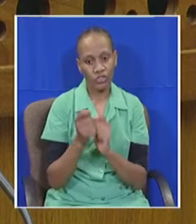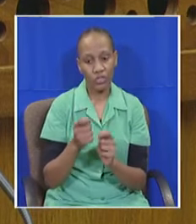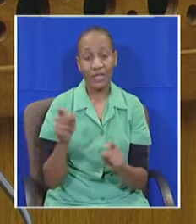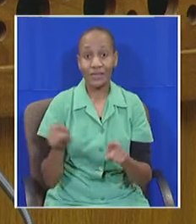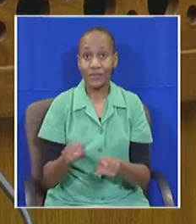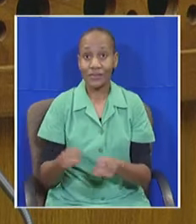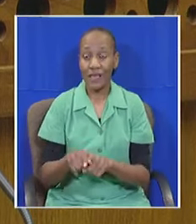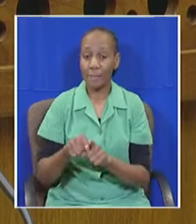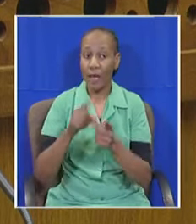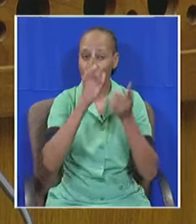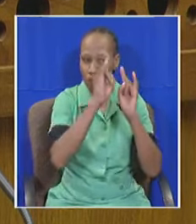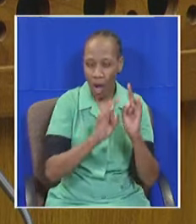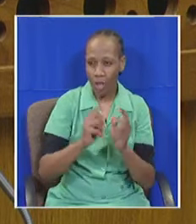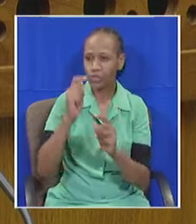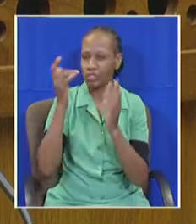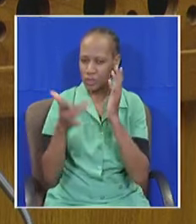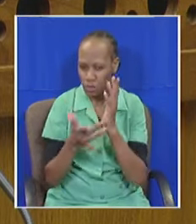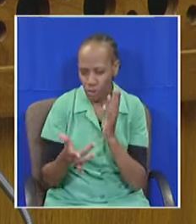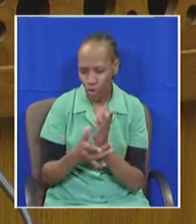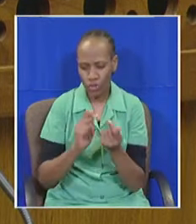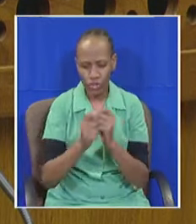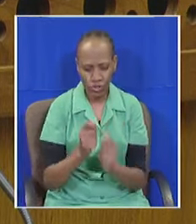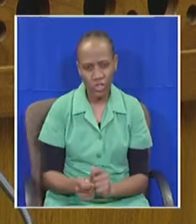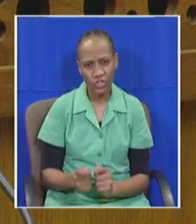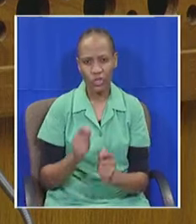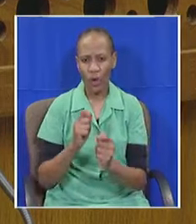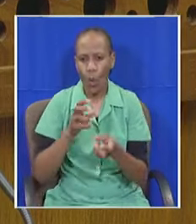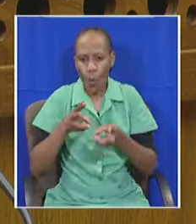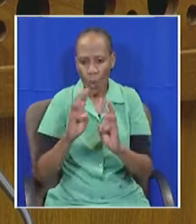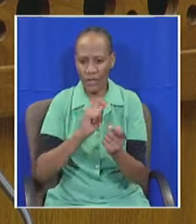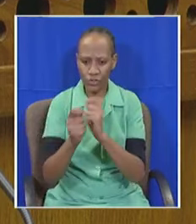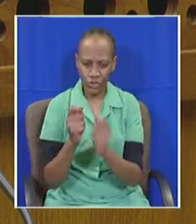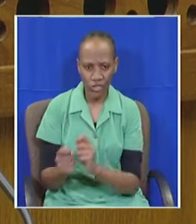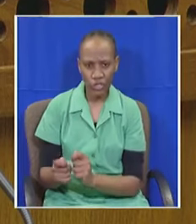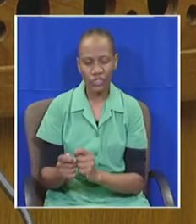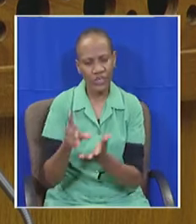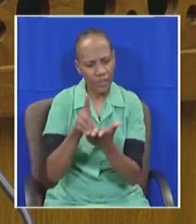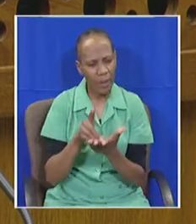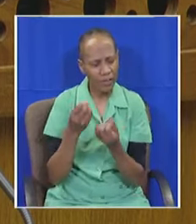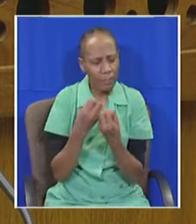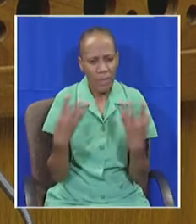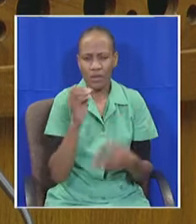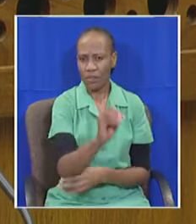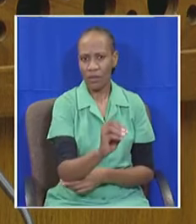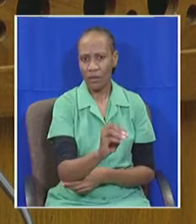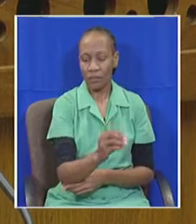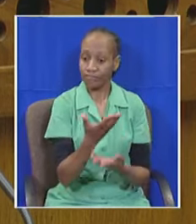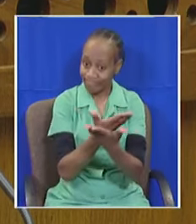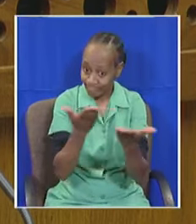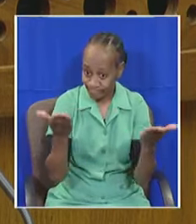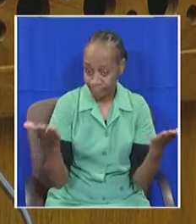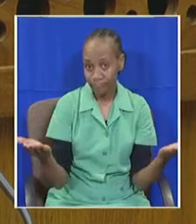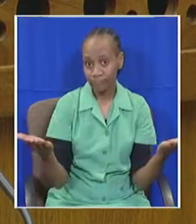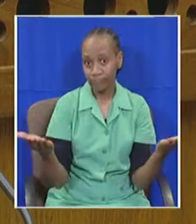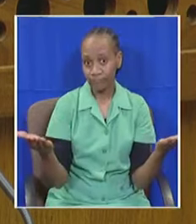by urbanization, technological change, shifting patterns, and consumer demand. Honorable members, the question